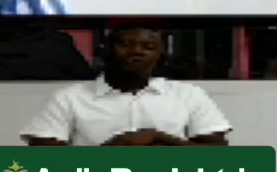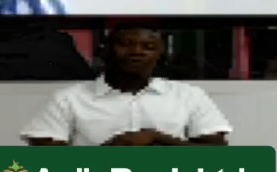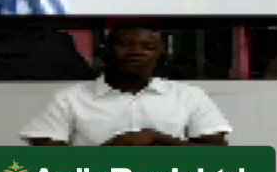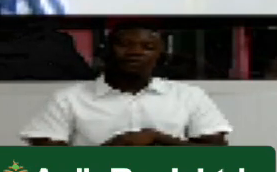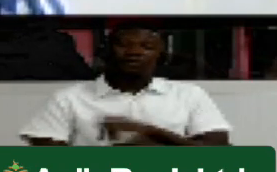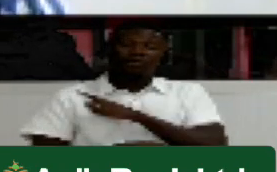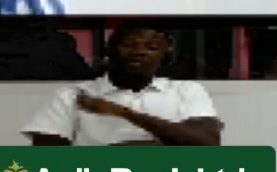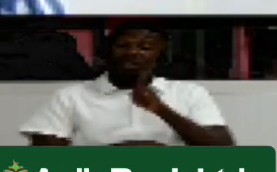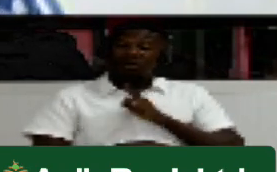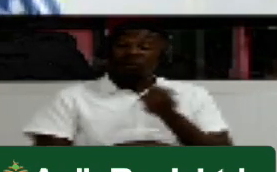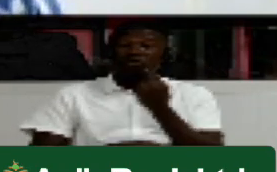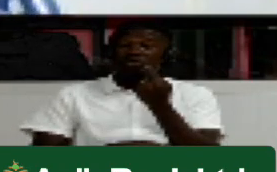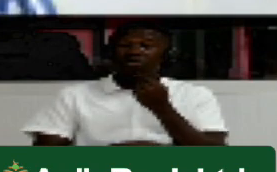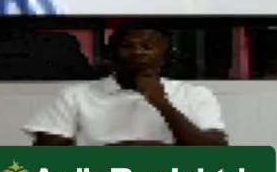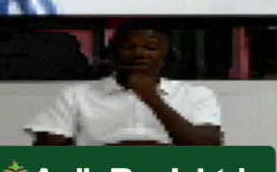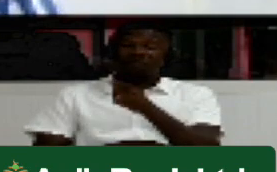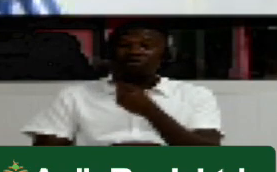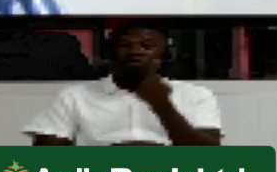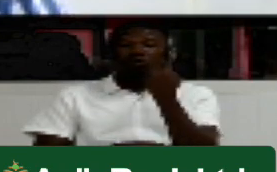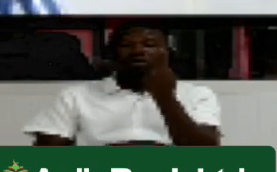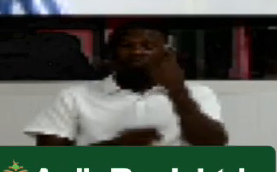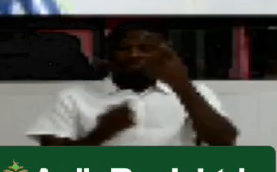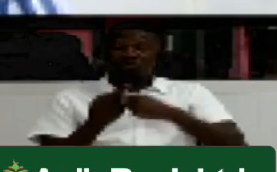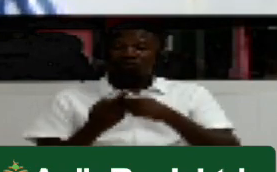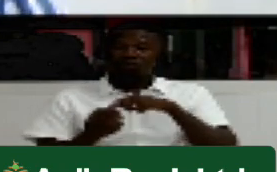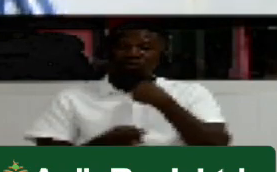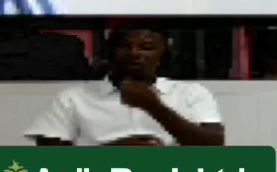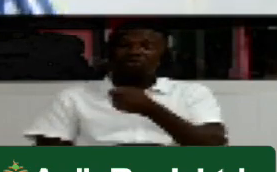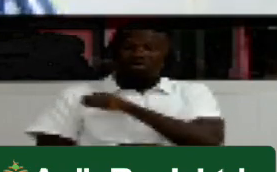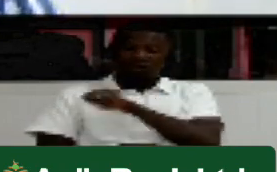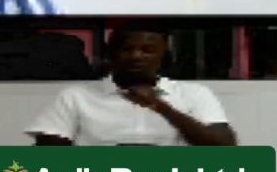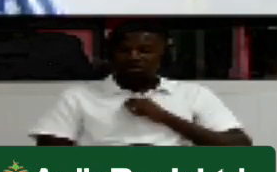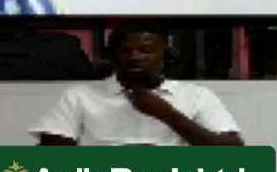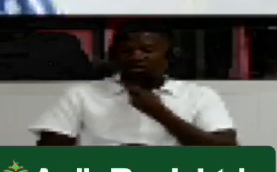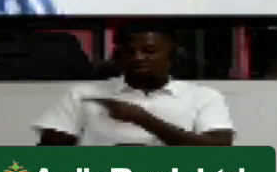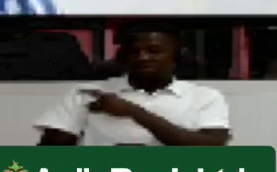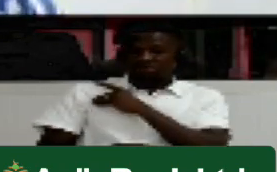They only paid for 1 month of our treatment in Egypt.